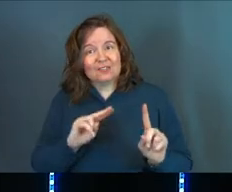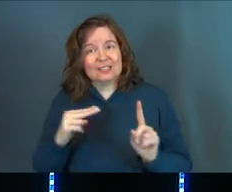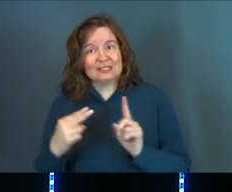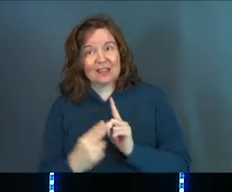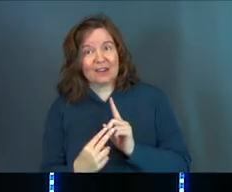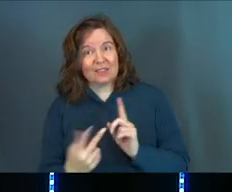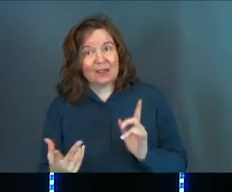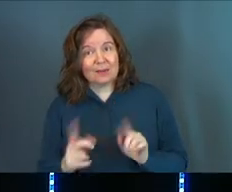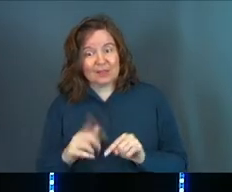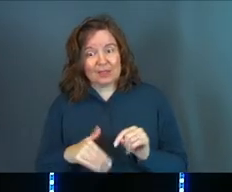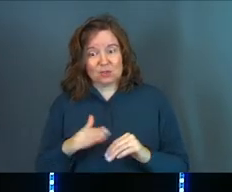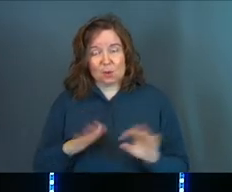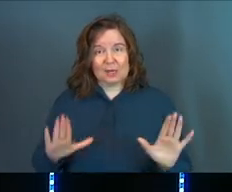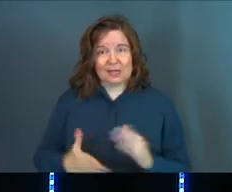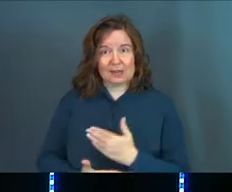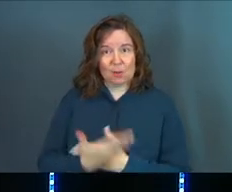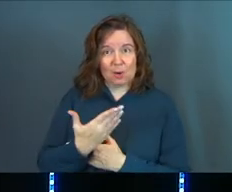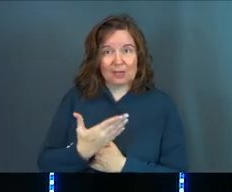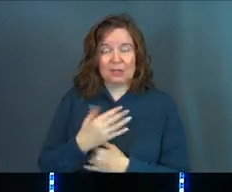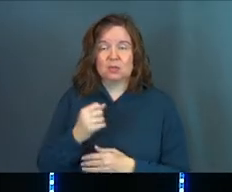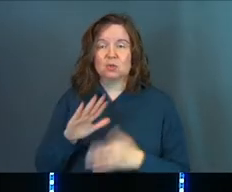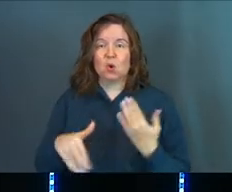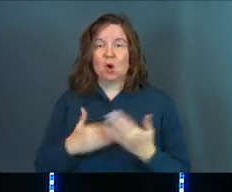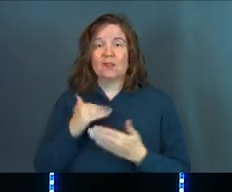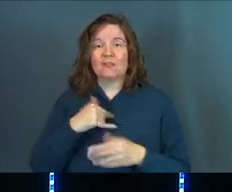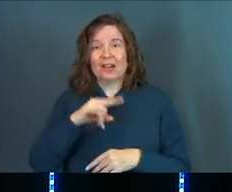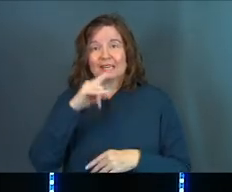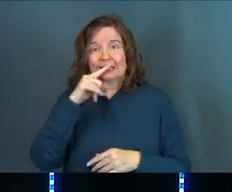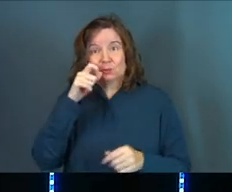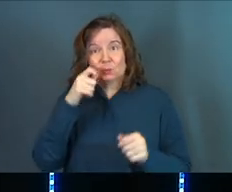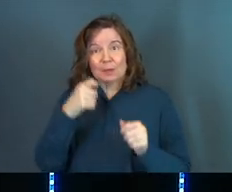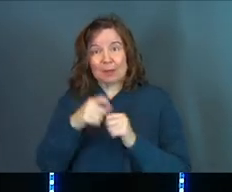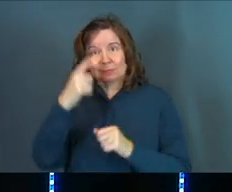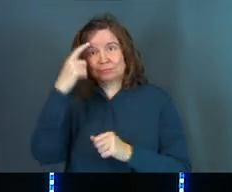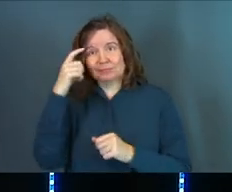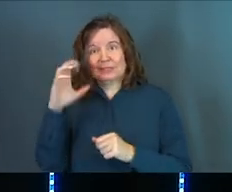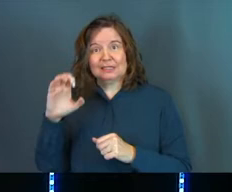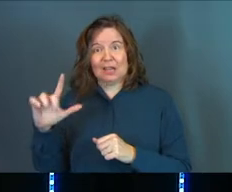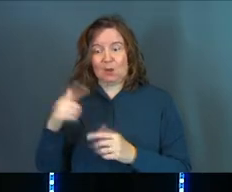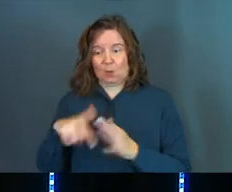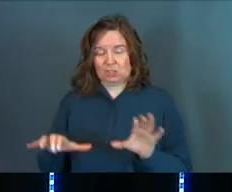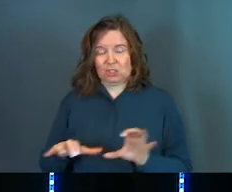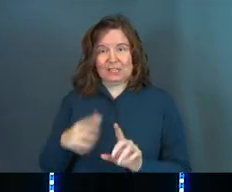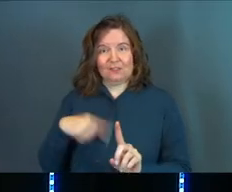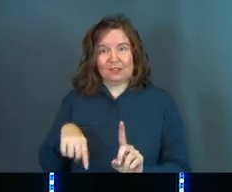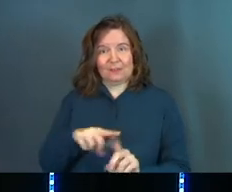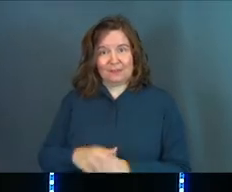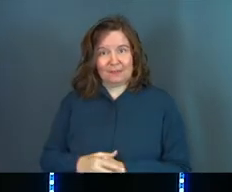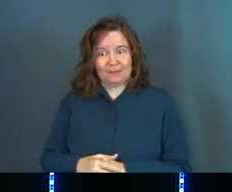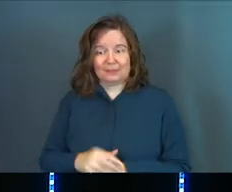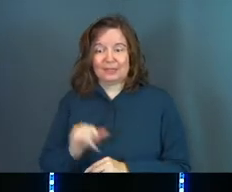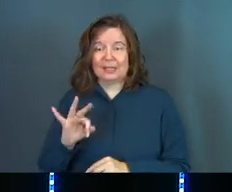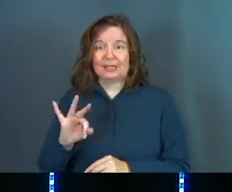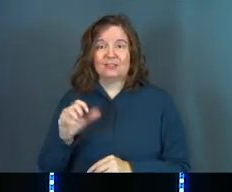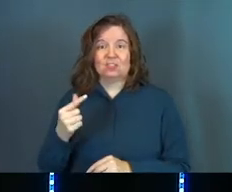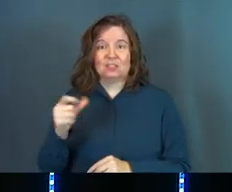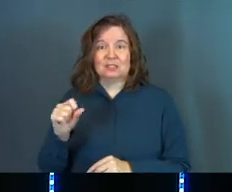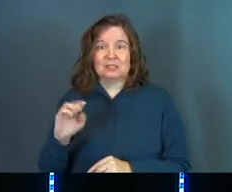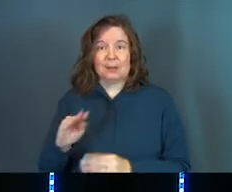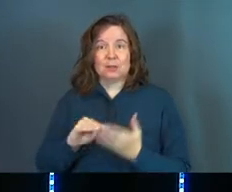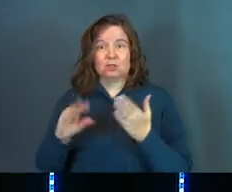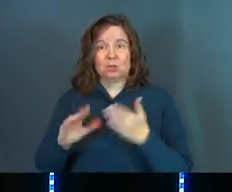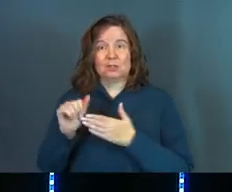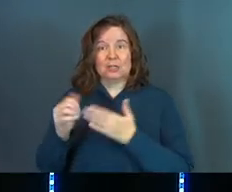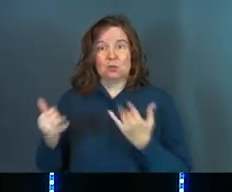side of them than you do on a Sunday morning. And so all of our kids remember Carol Oliver and what she did. And even in GSM and our